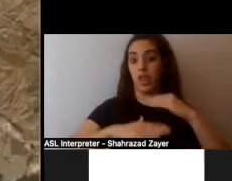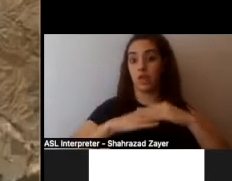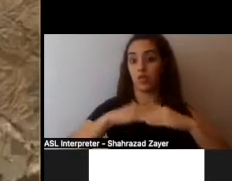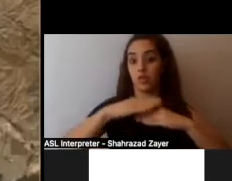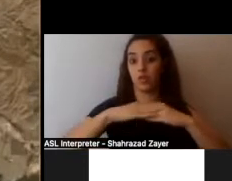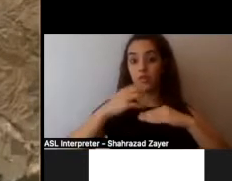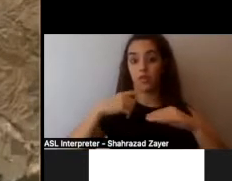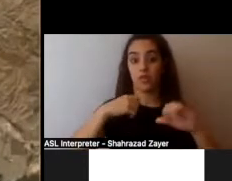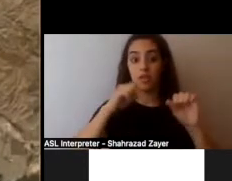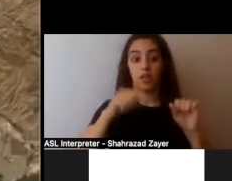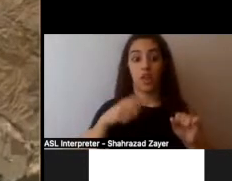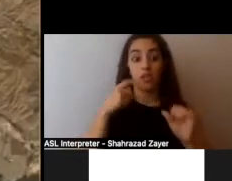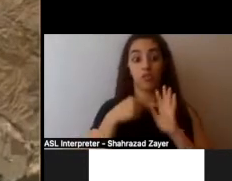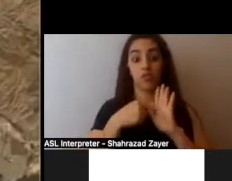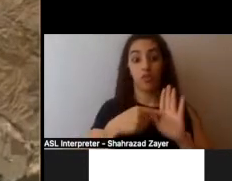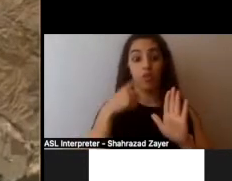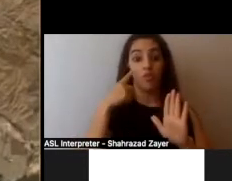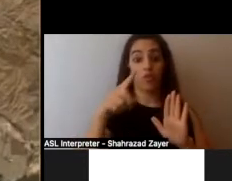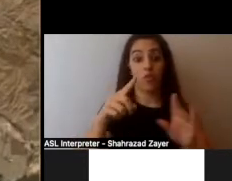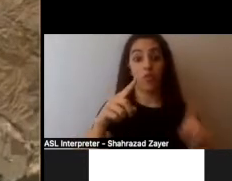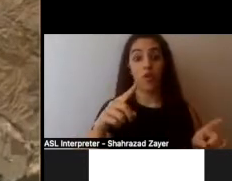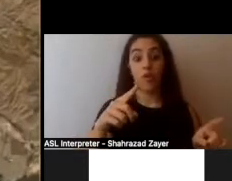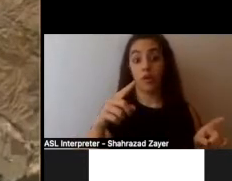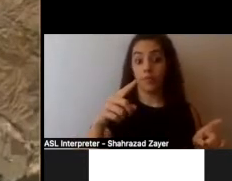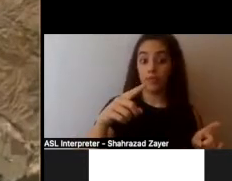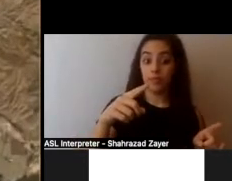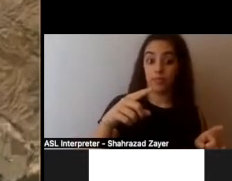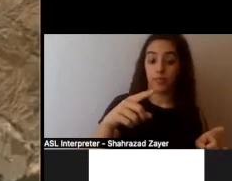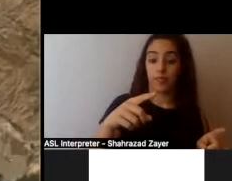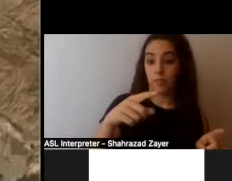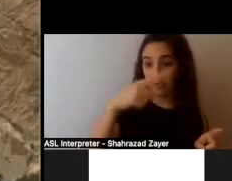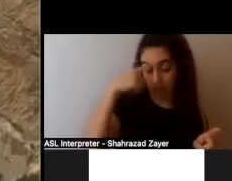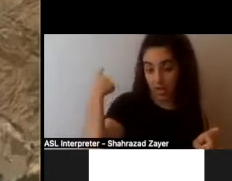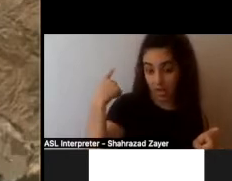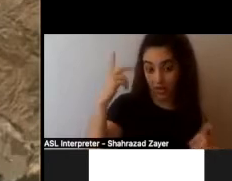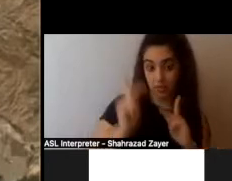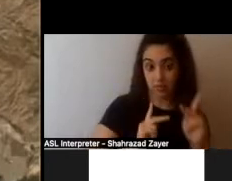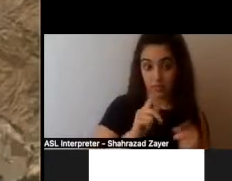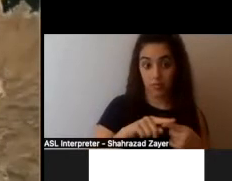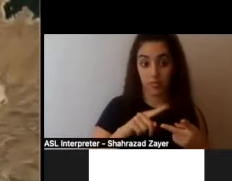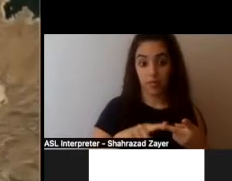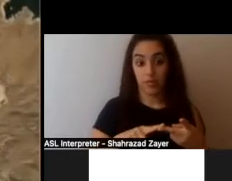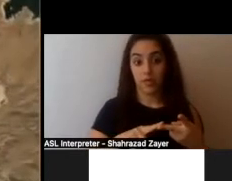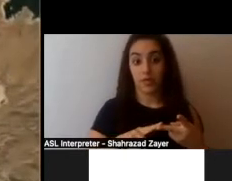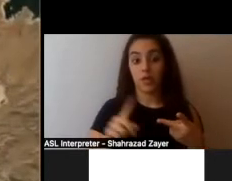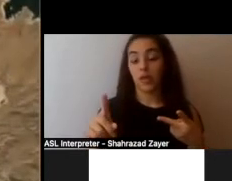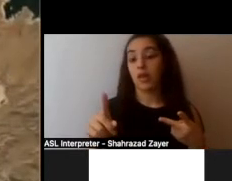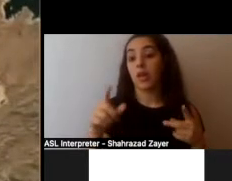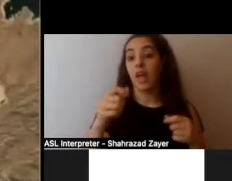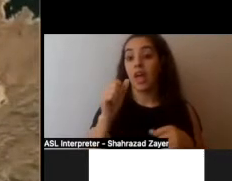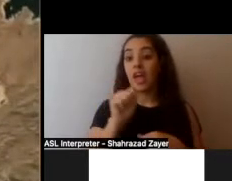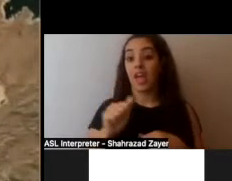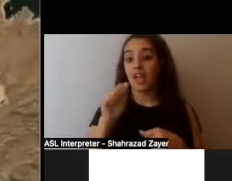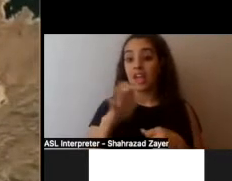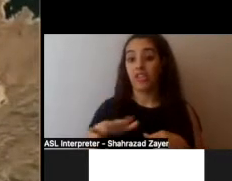or African-American. You can unclick that. The percent non-Hispanic Asian in the county. Once again, if we